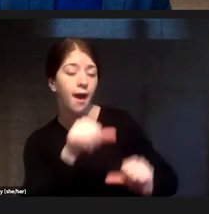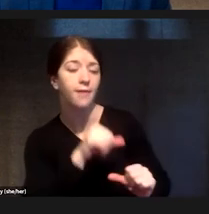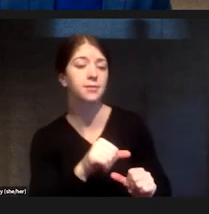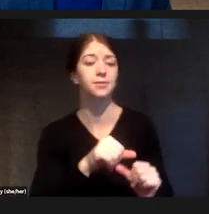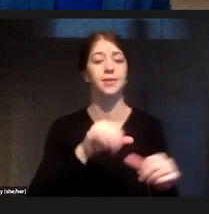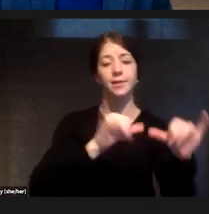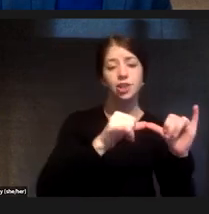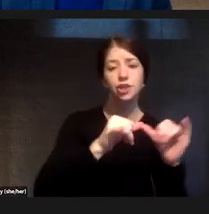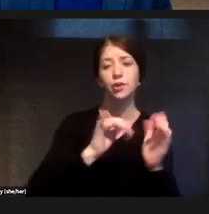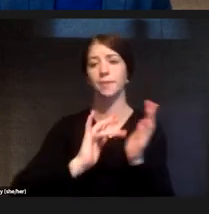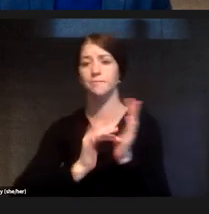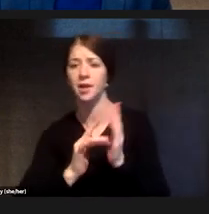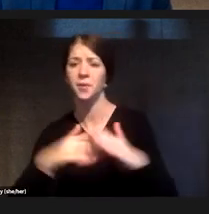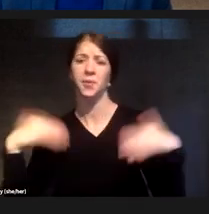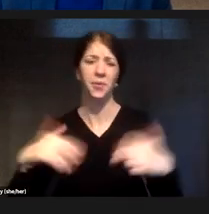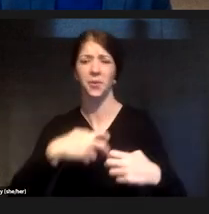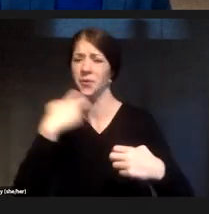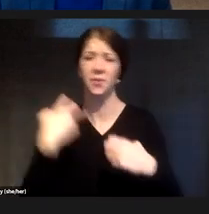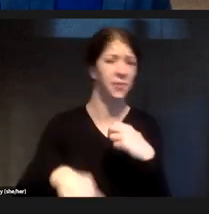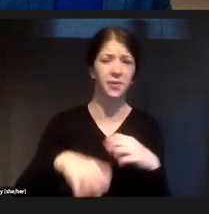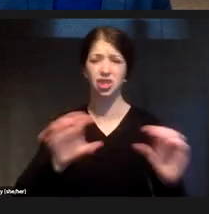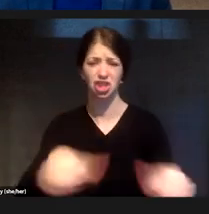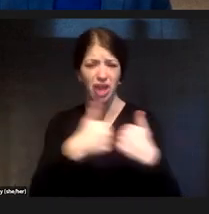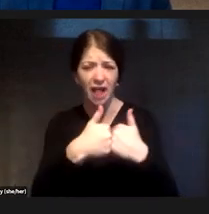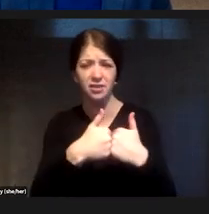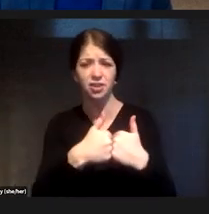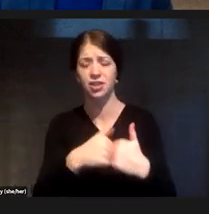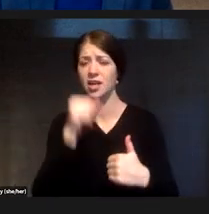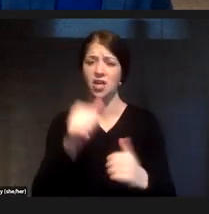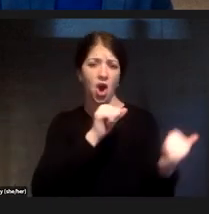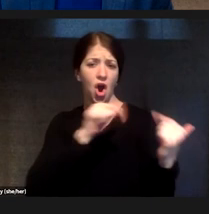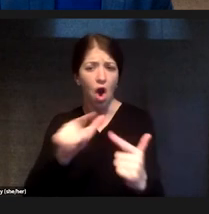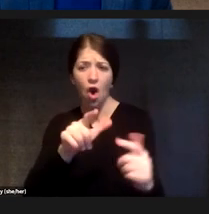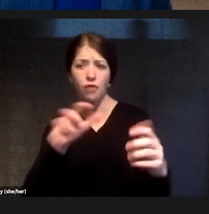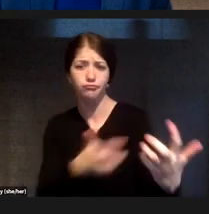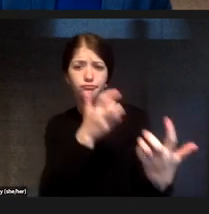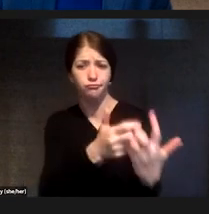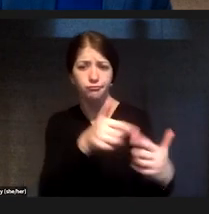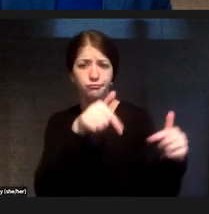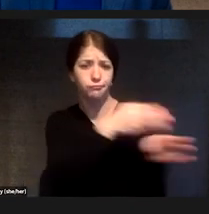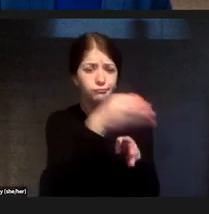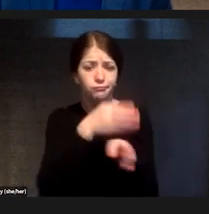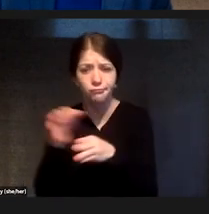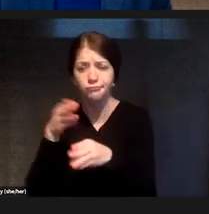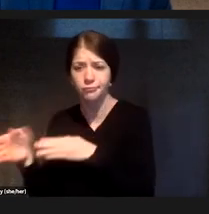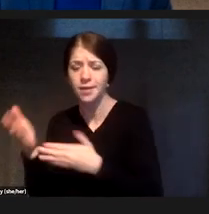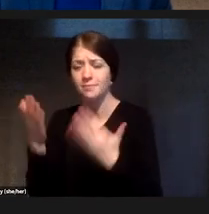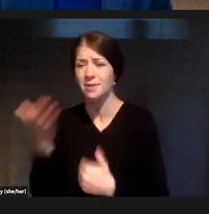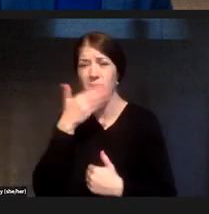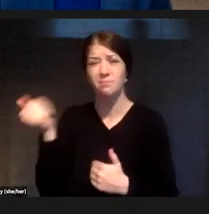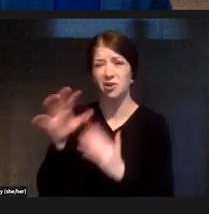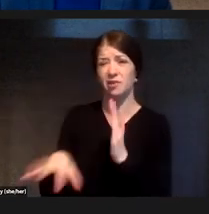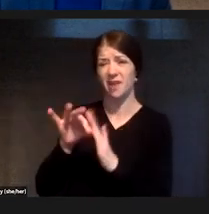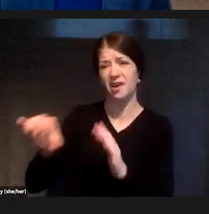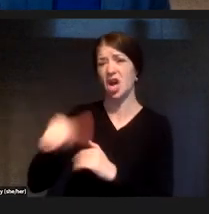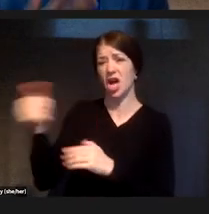medicine are very difficult fields and not everyone is equipped to be in them. And so perhaps you should then find some other type of field or work that you